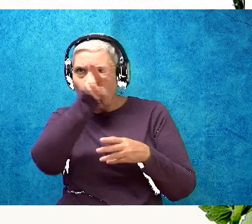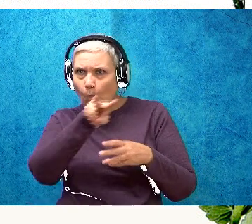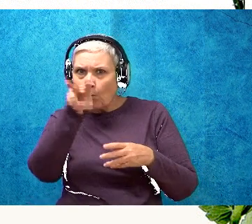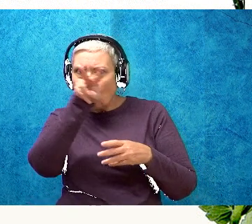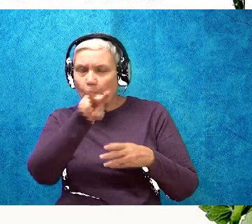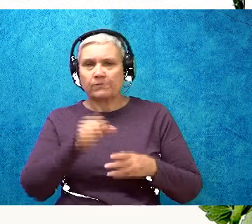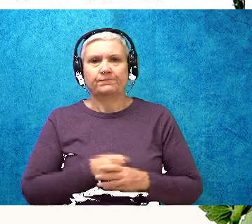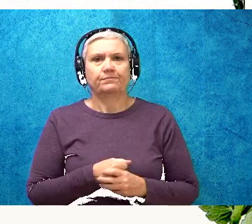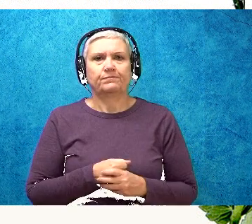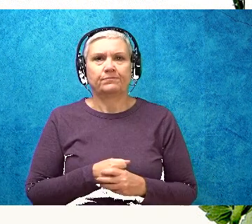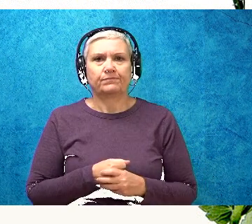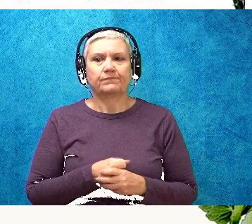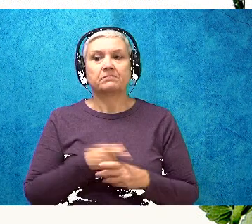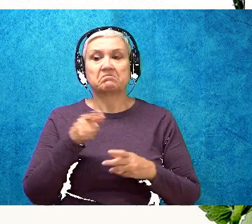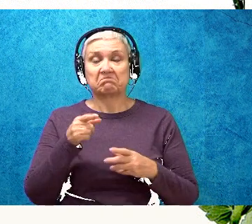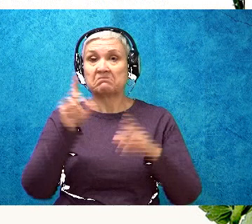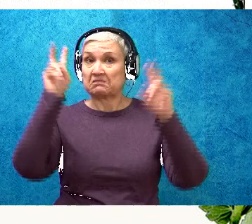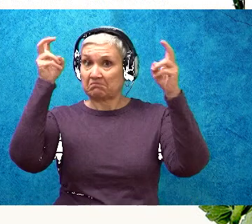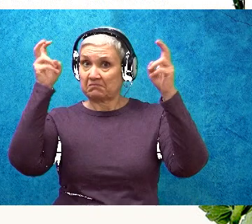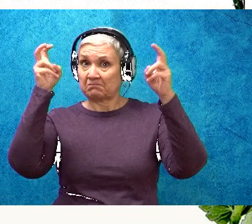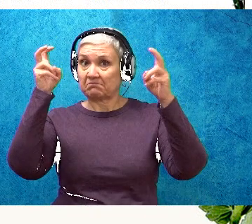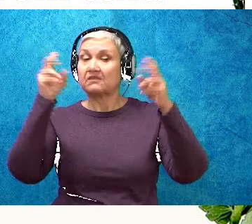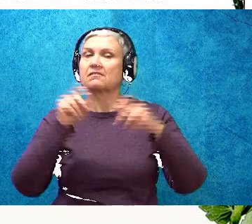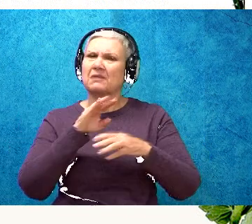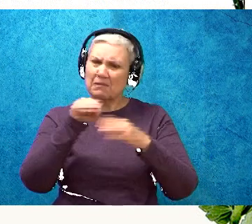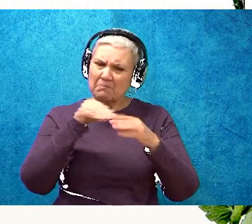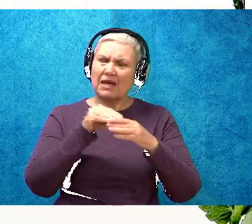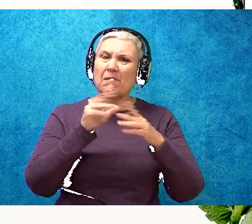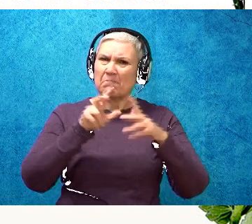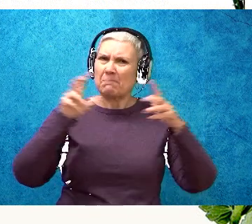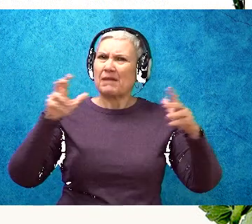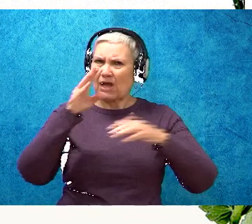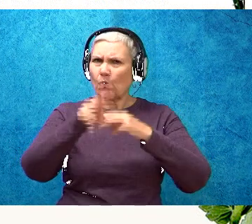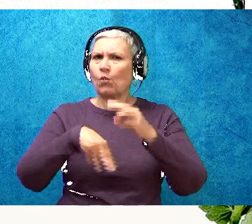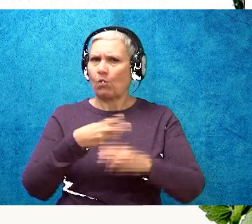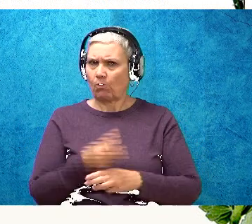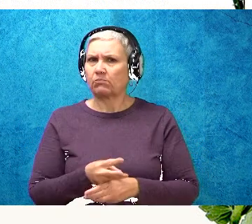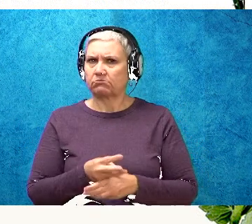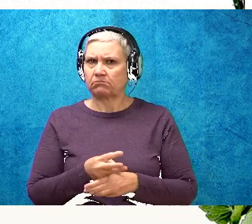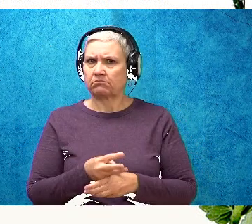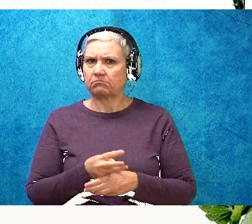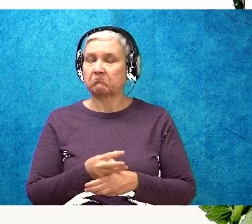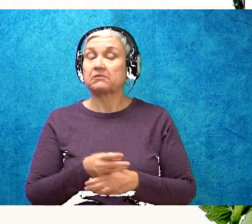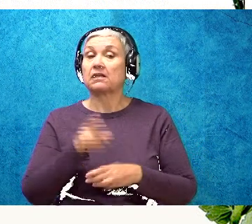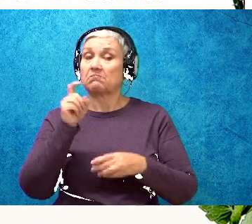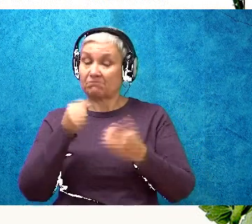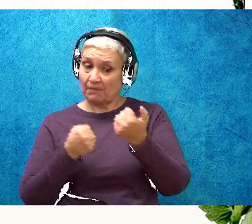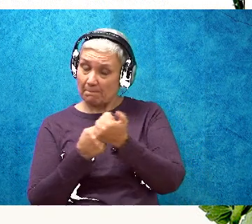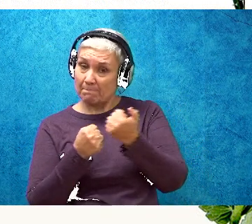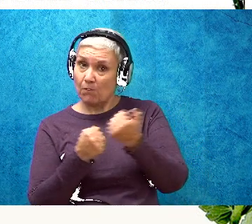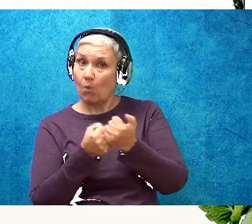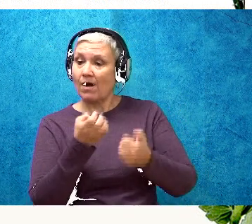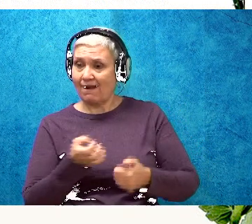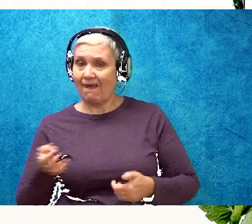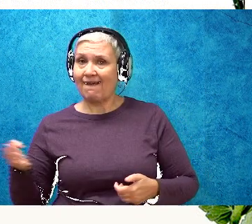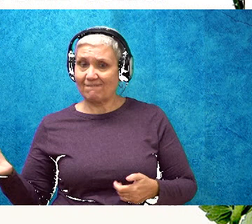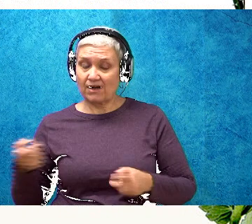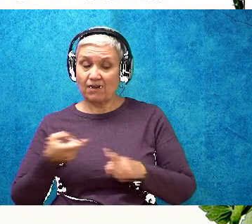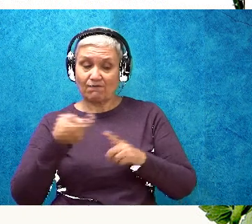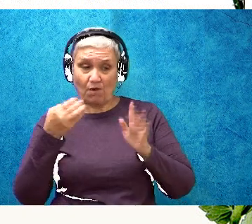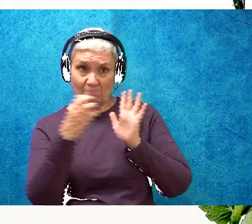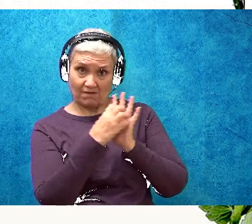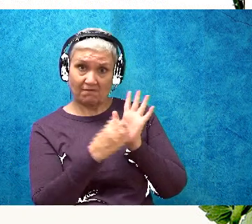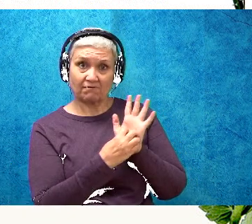are about the big world. Themes are supported with evidence from your text. And themes are